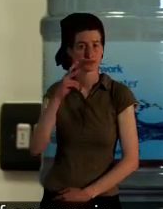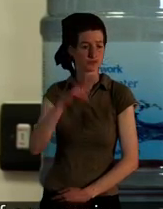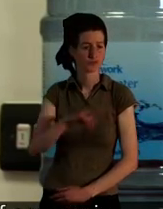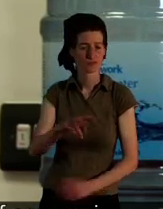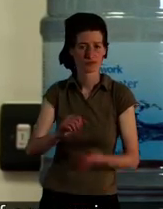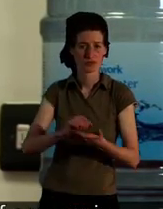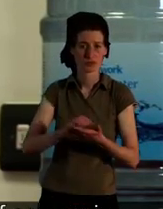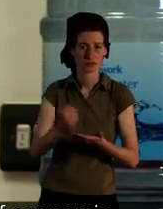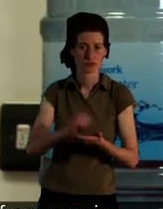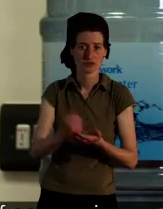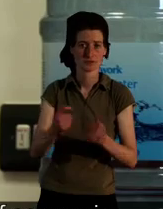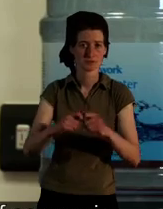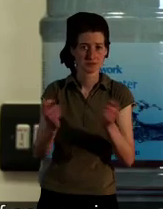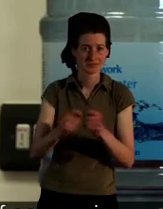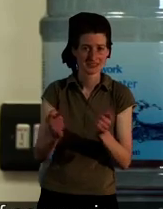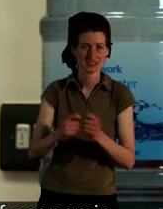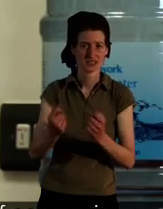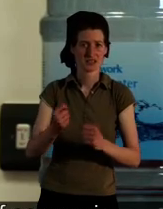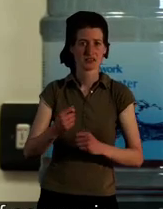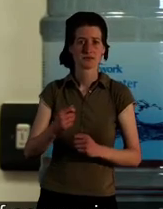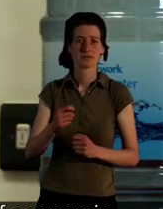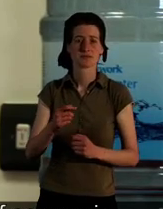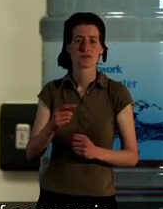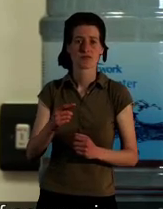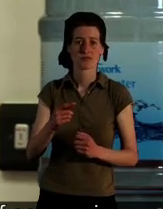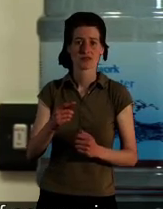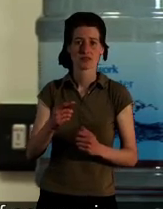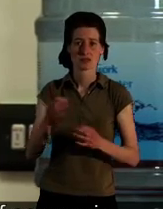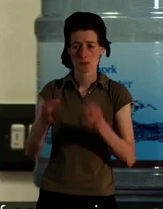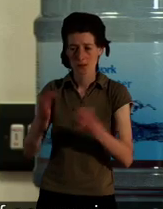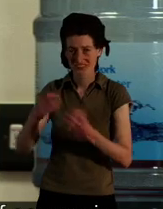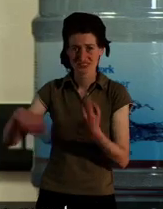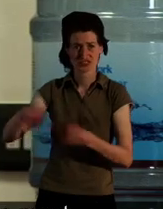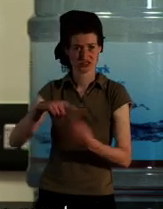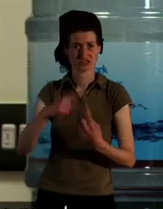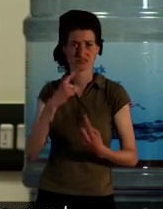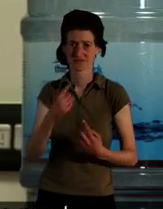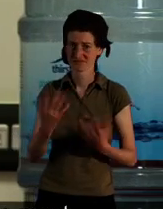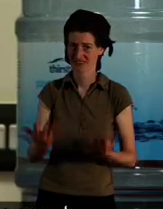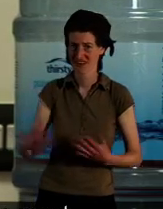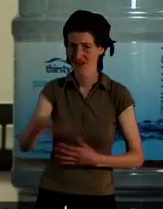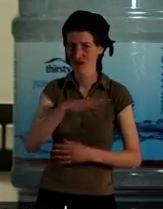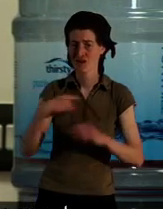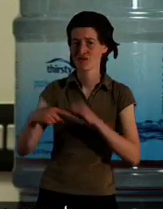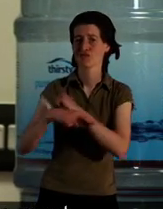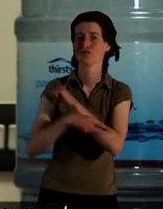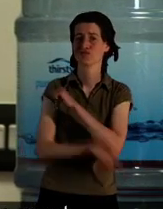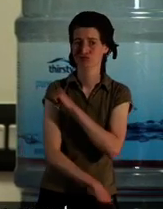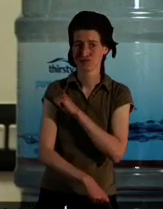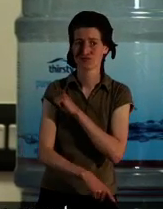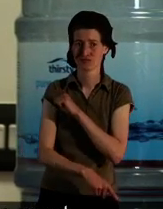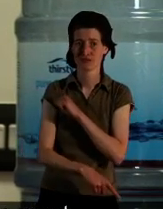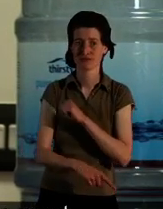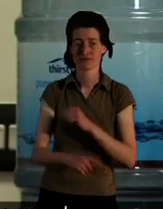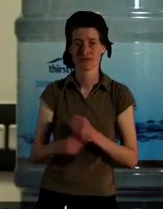a complete state of economic meltdown right now. And who will lose out will be the most marginalised groups. And the